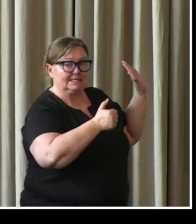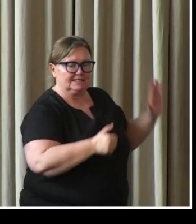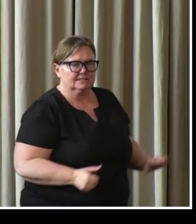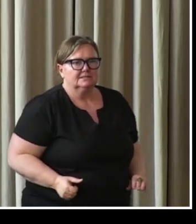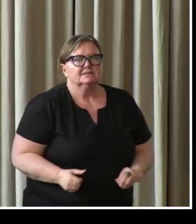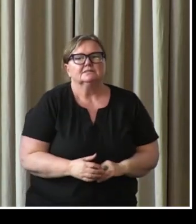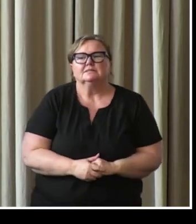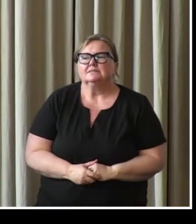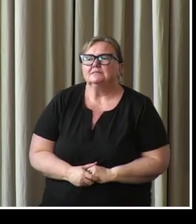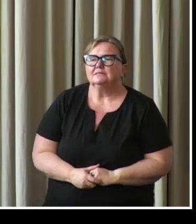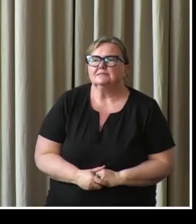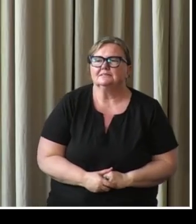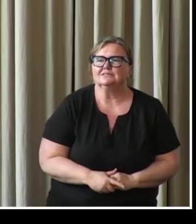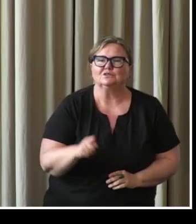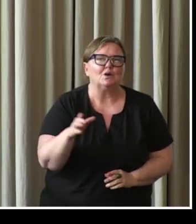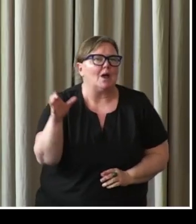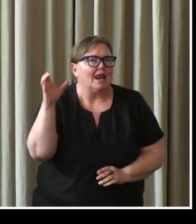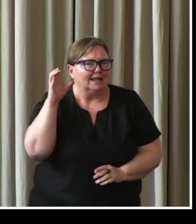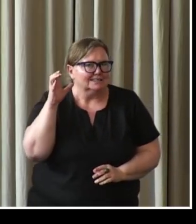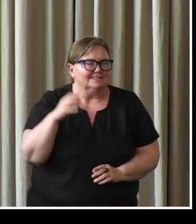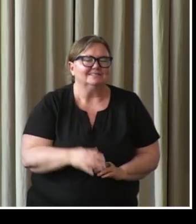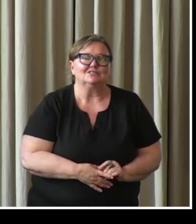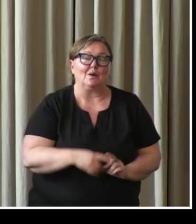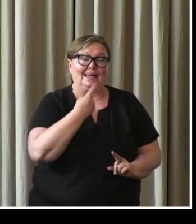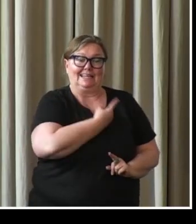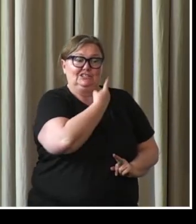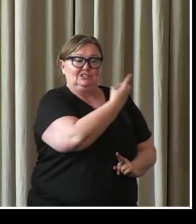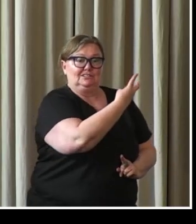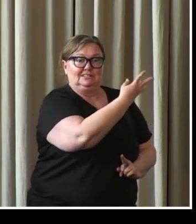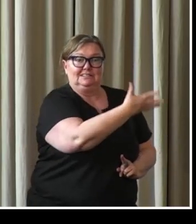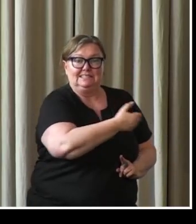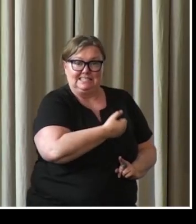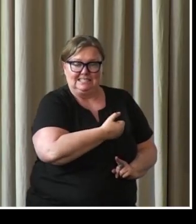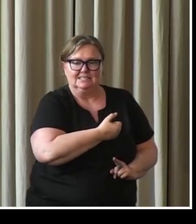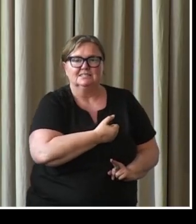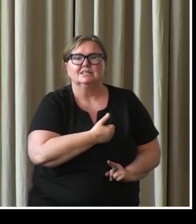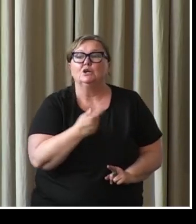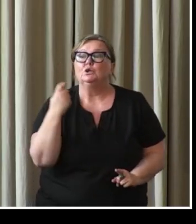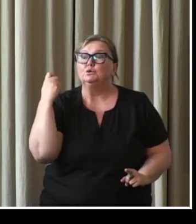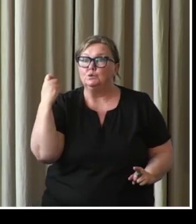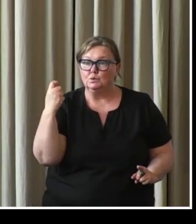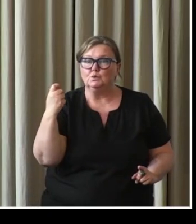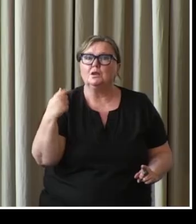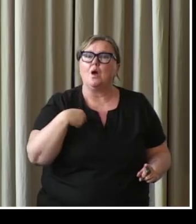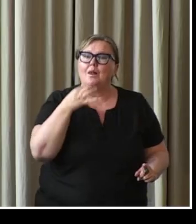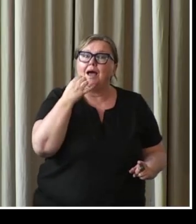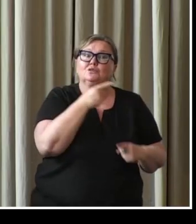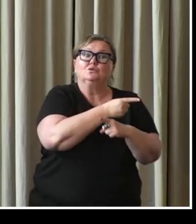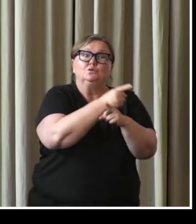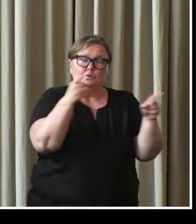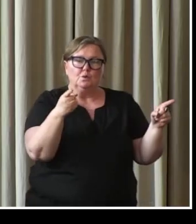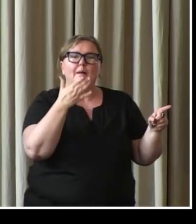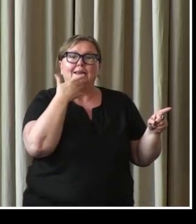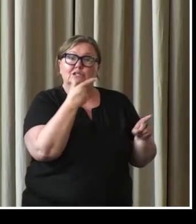Now I'm going to invite you to listen carefully as I describe each of these areas, because in a moment I'm going to ask you to